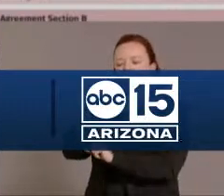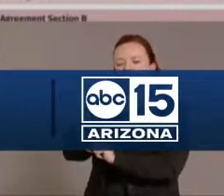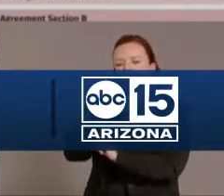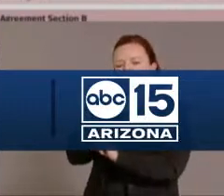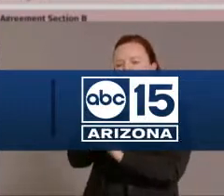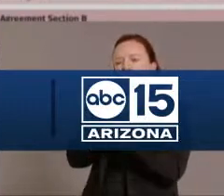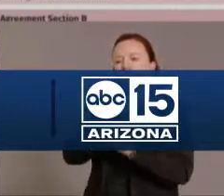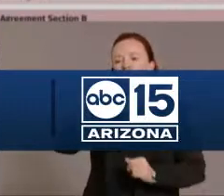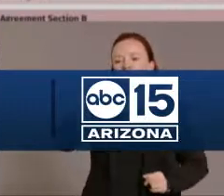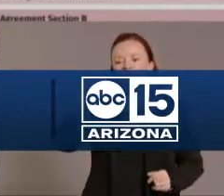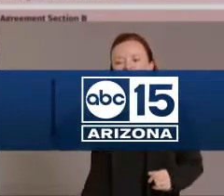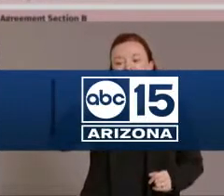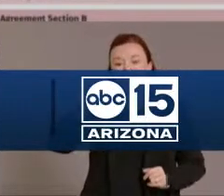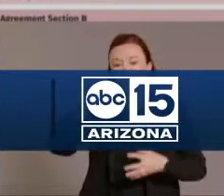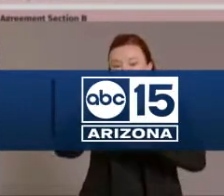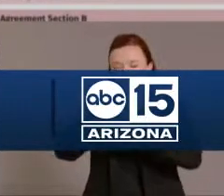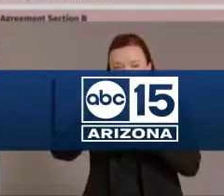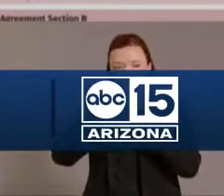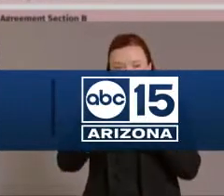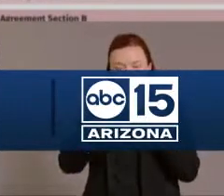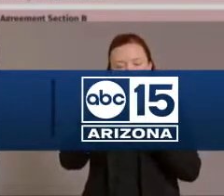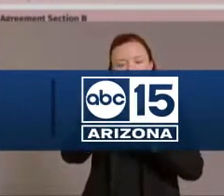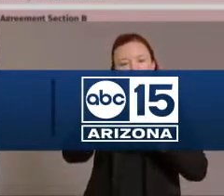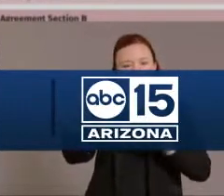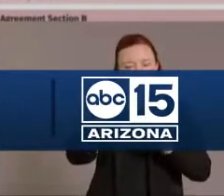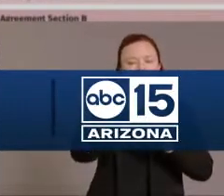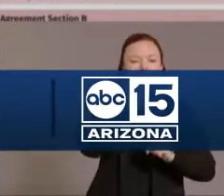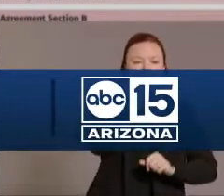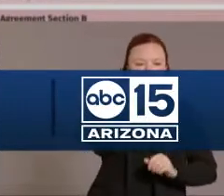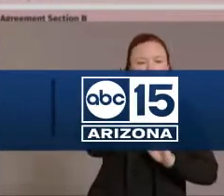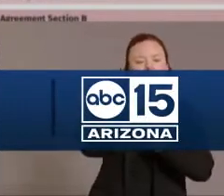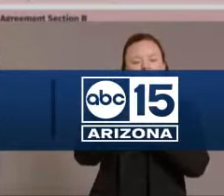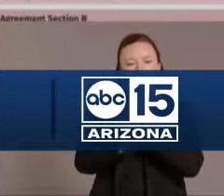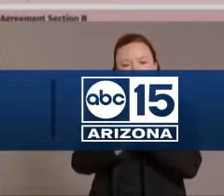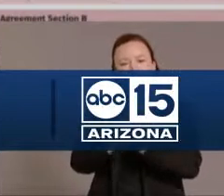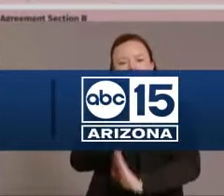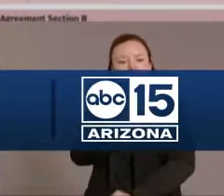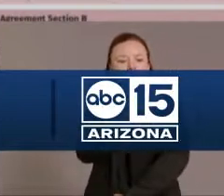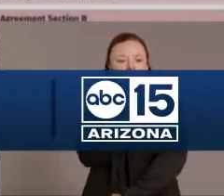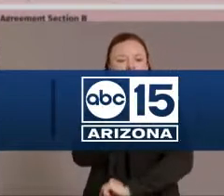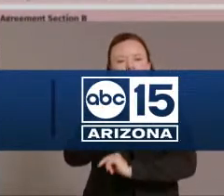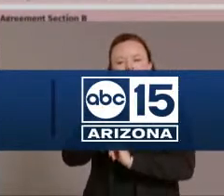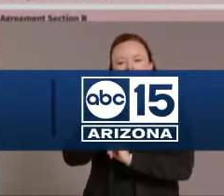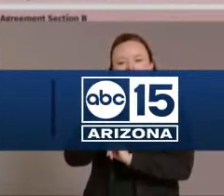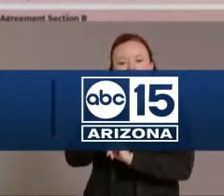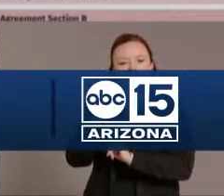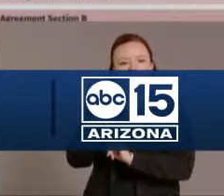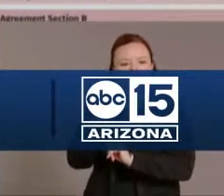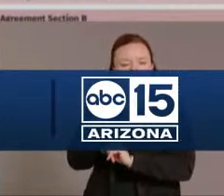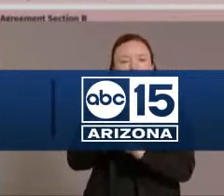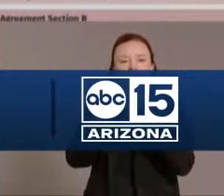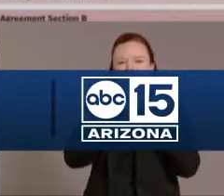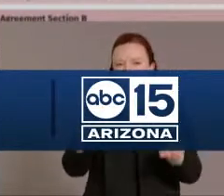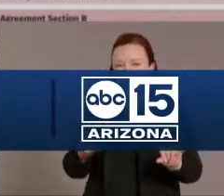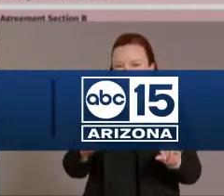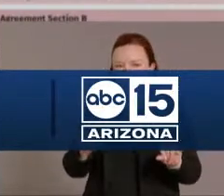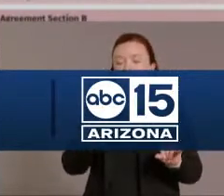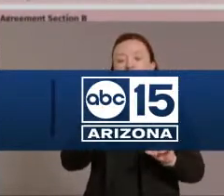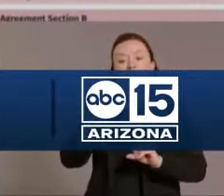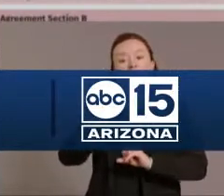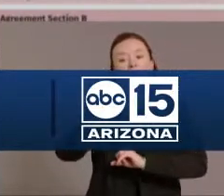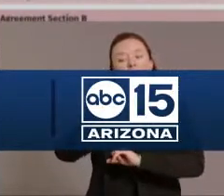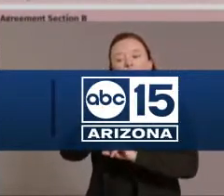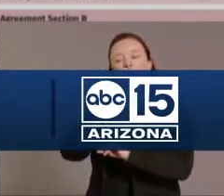the Arizona State Immunization Information System. That's our immunization registry, but it also does all of our ordering